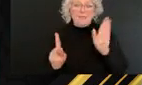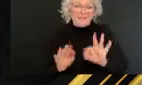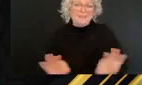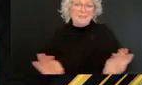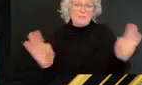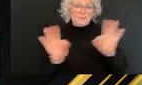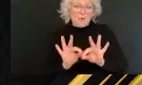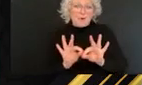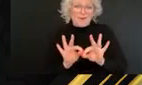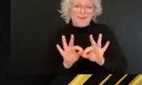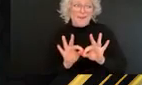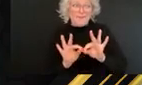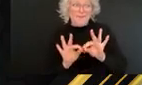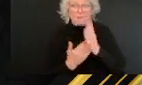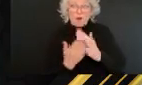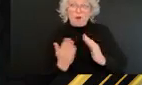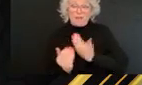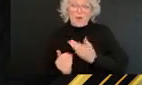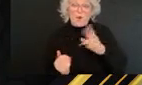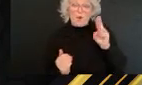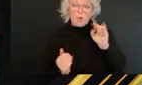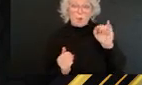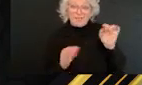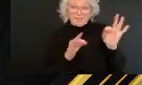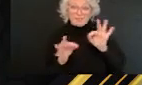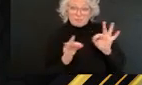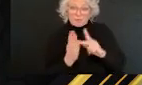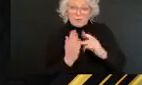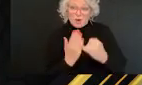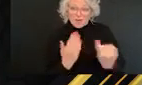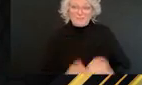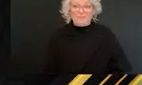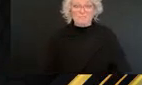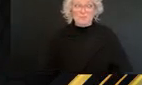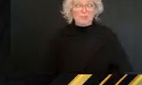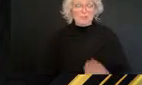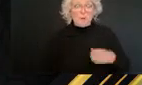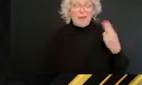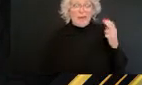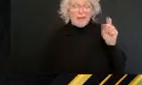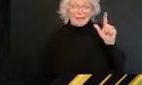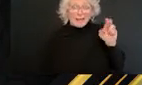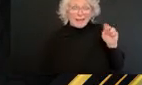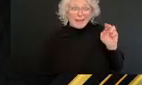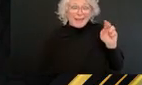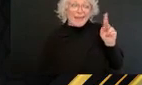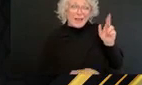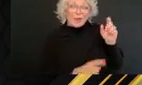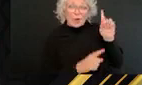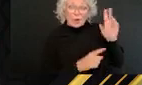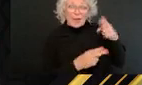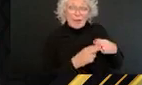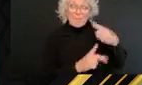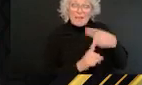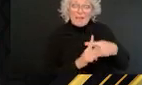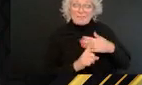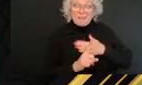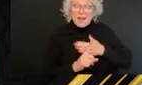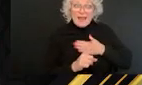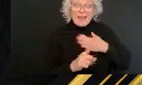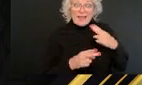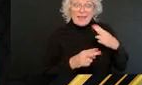an important part of the role of the Uni Description Project. So being mentioned in the same sentence with her is quite a thrill and an